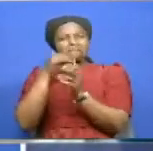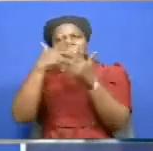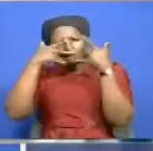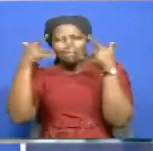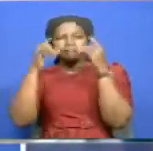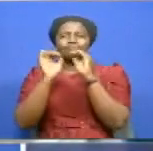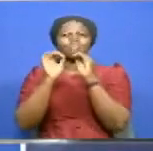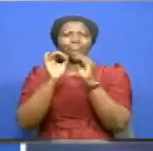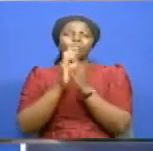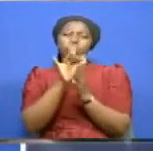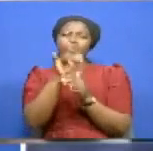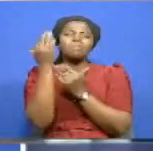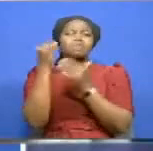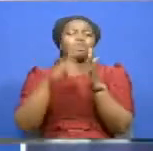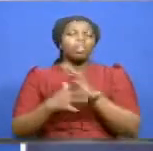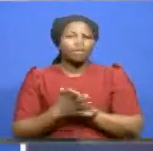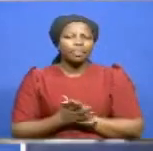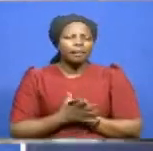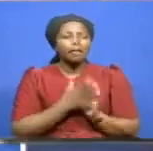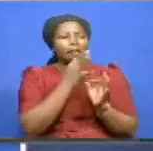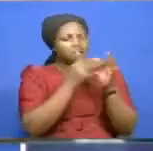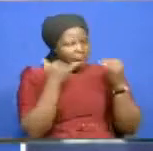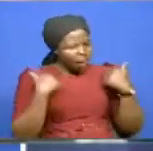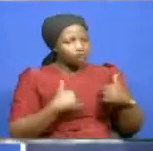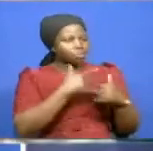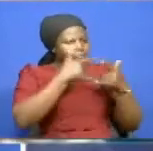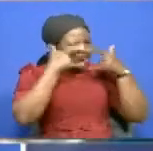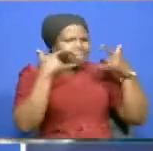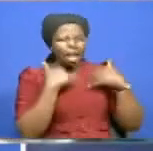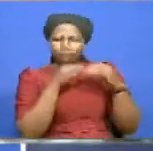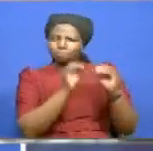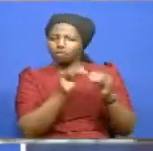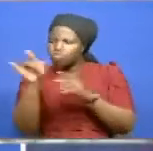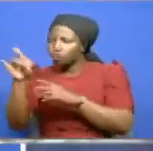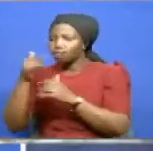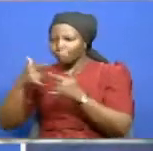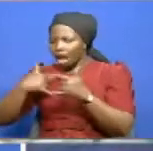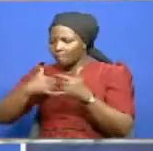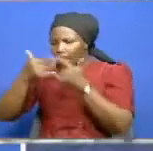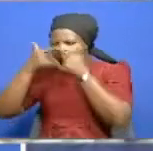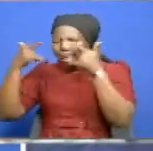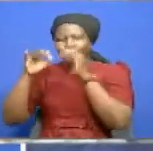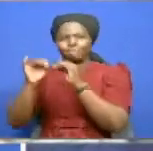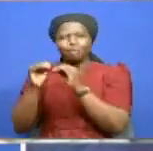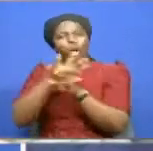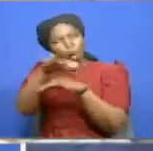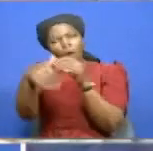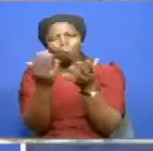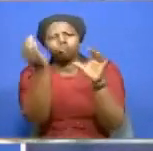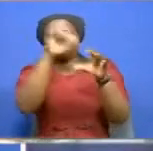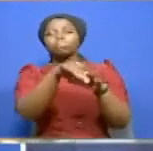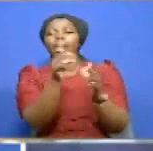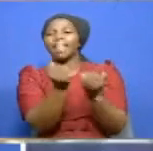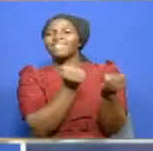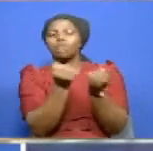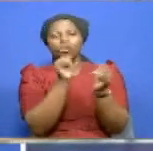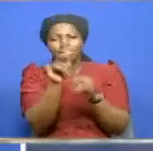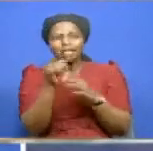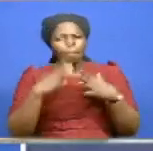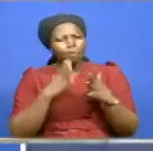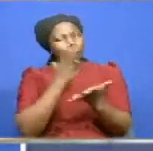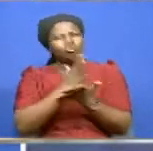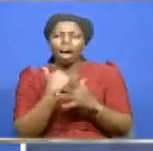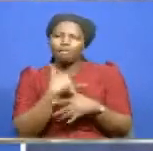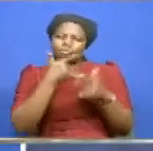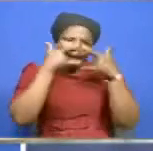mimi ni mimi nikiwa kama sina mask na wewe una mask, umeniwekwa gari na watu tumejaa kwa gari. Na wale watu kwa gari hawana mask, wewe pia askari wewe